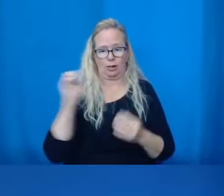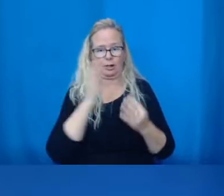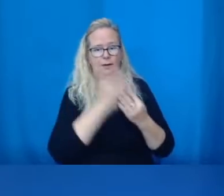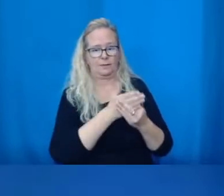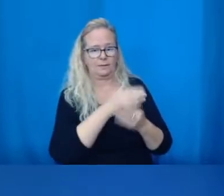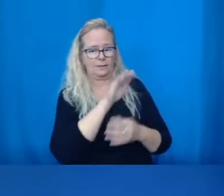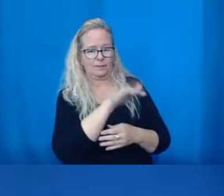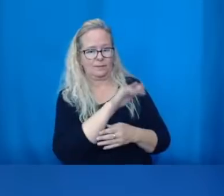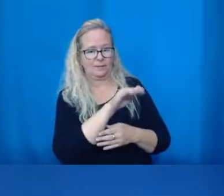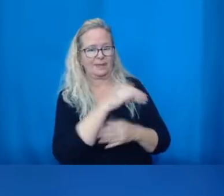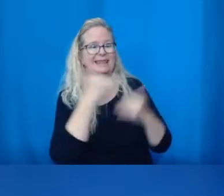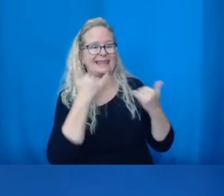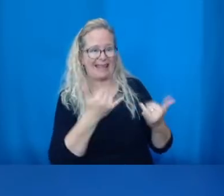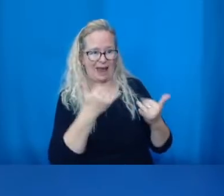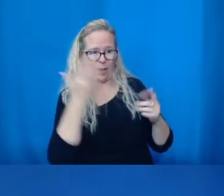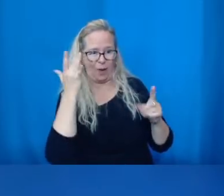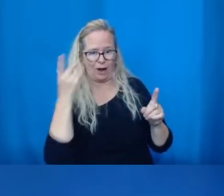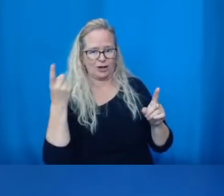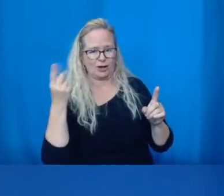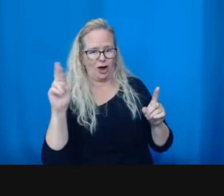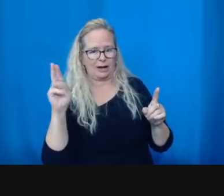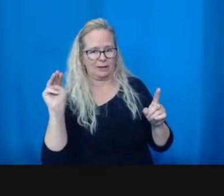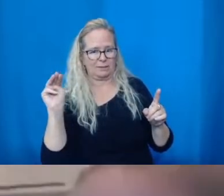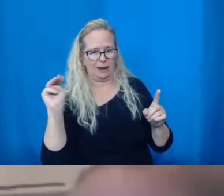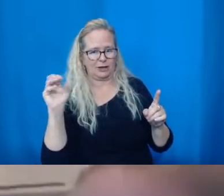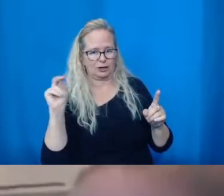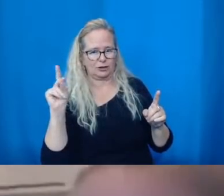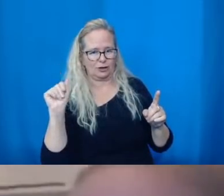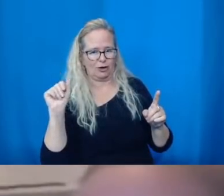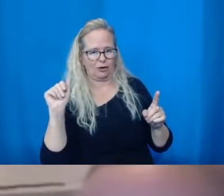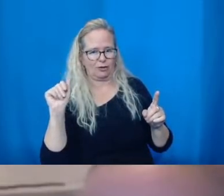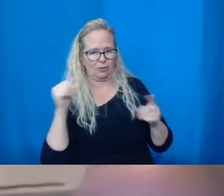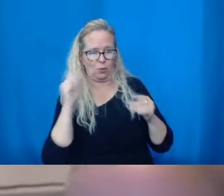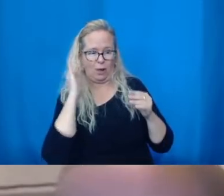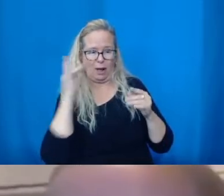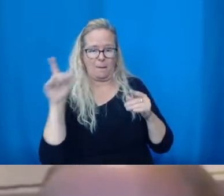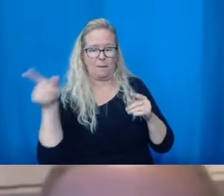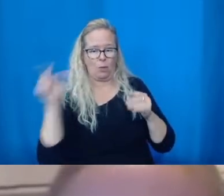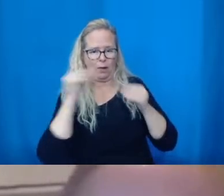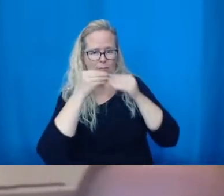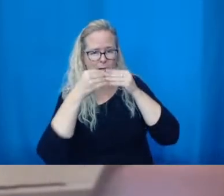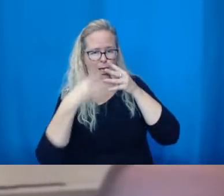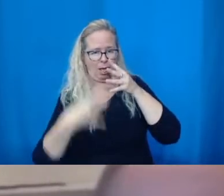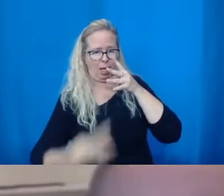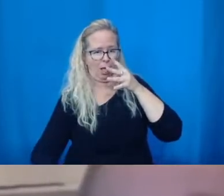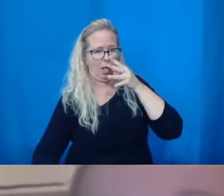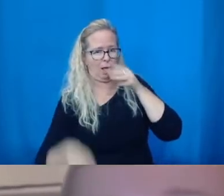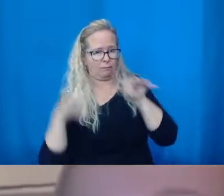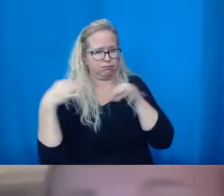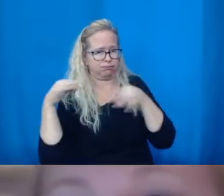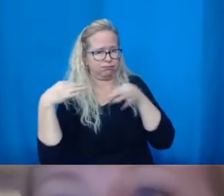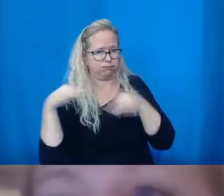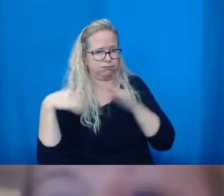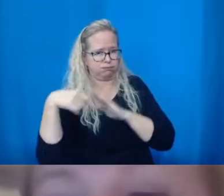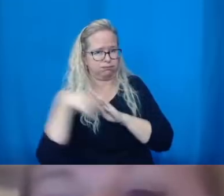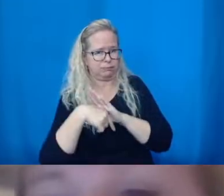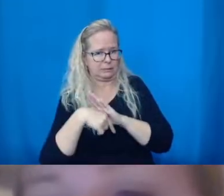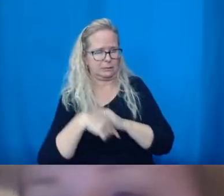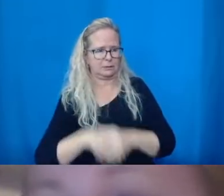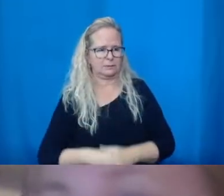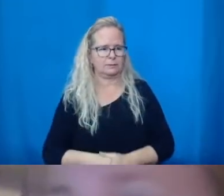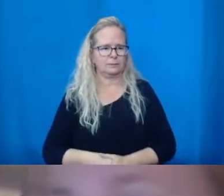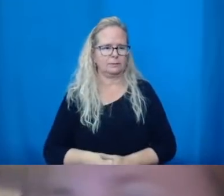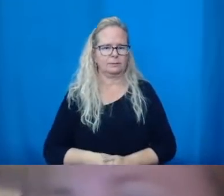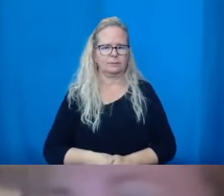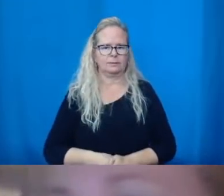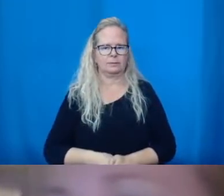today that we can use at home. I am personally going to go grab my mass